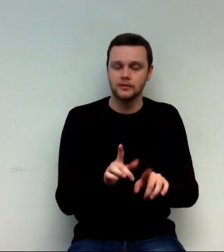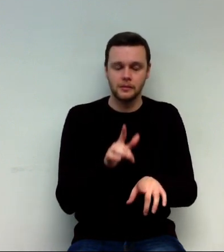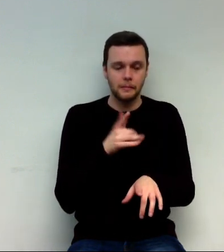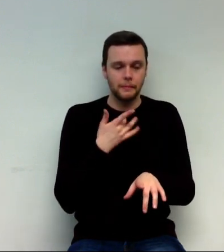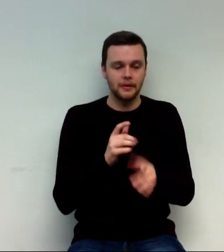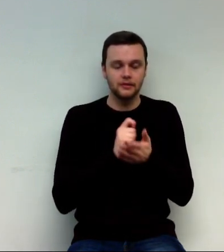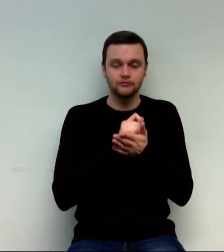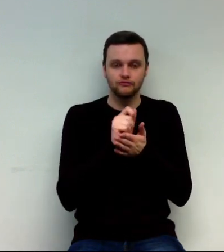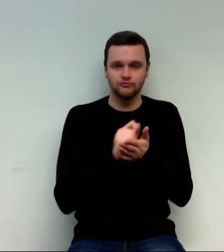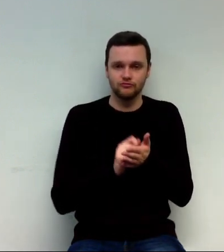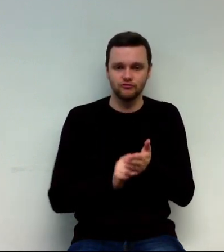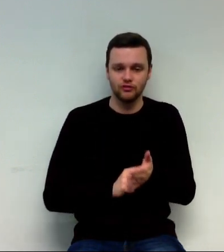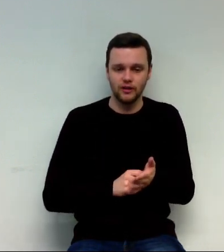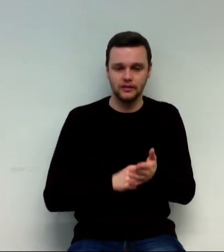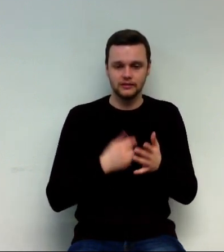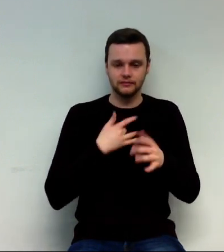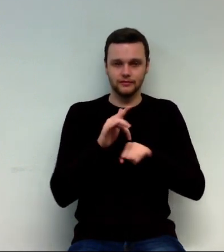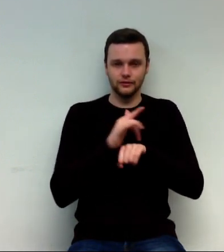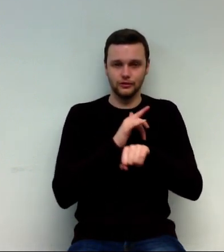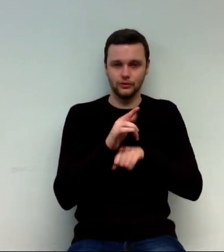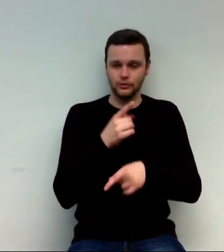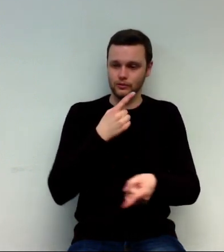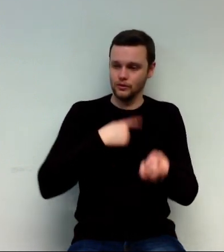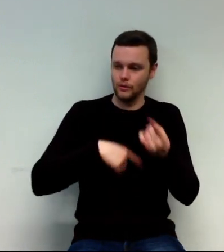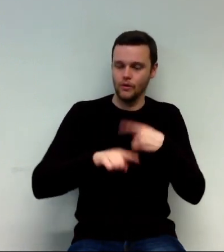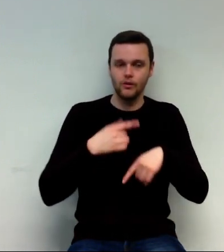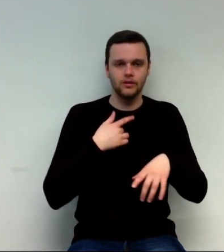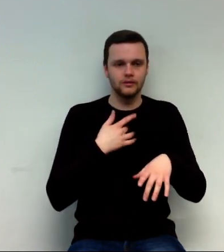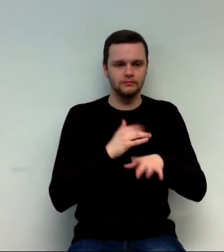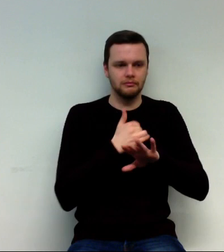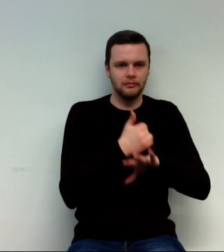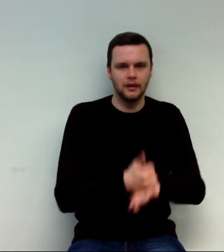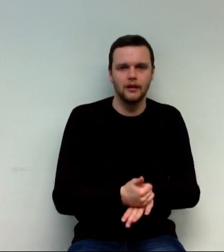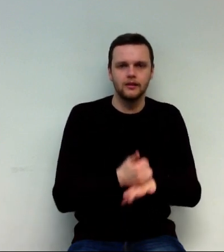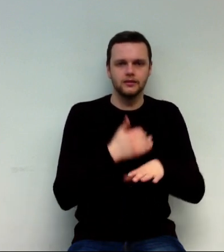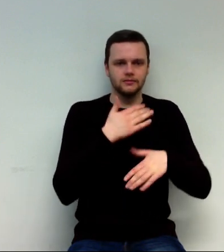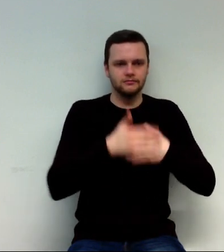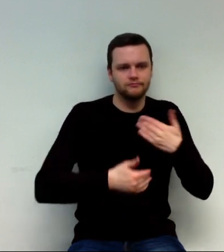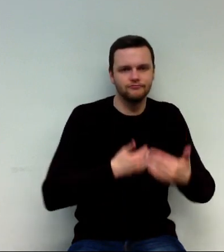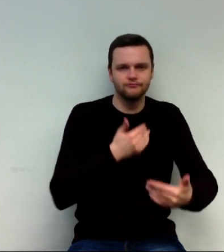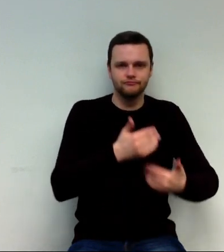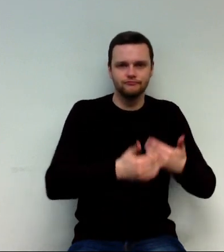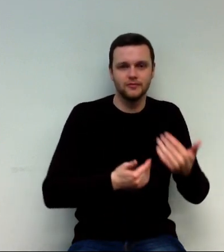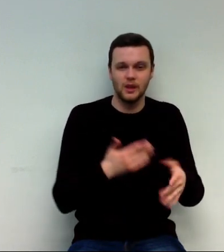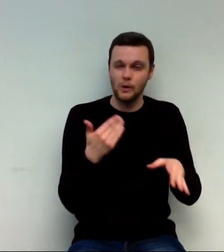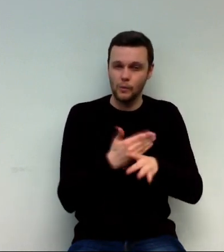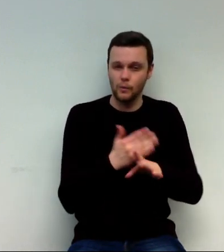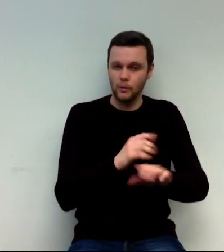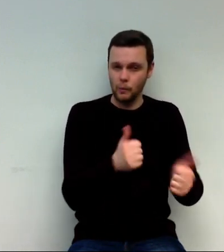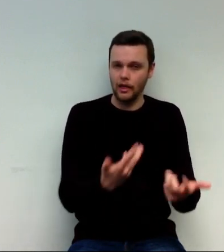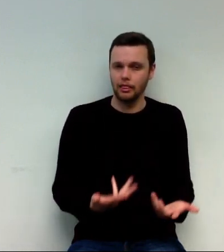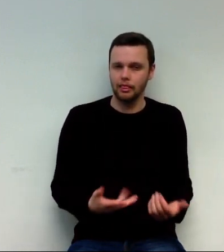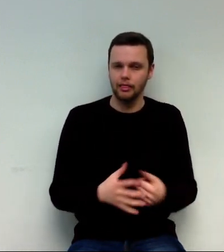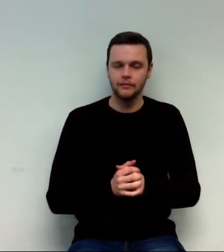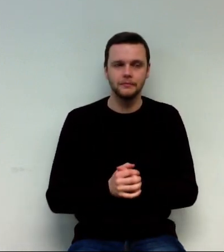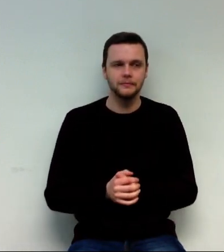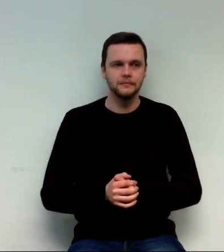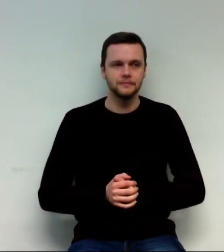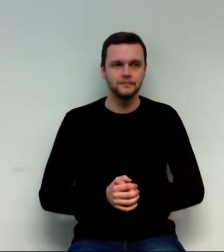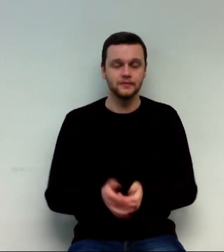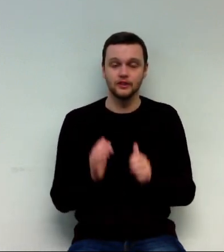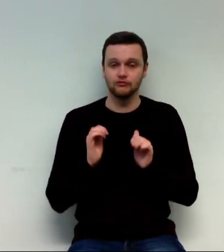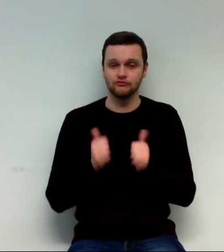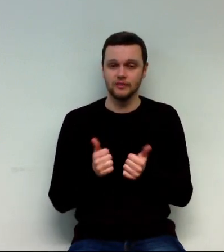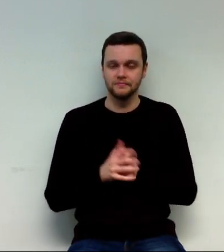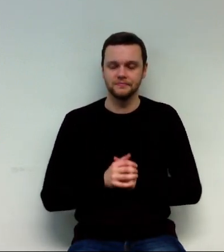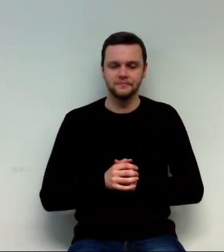written the show to be all the cast members were beginners in the language anyway, it worked quite well. Great.